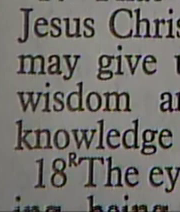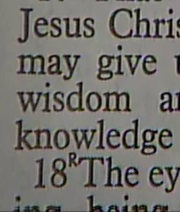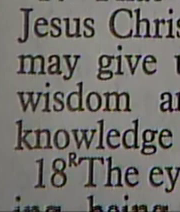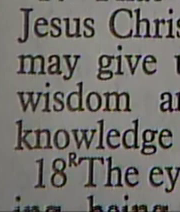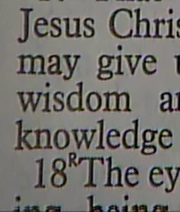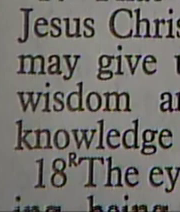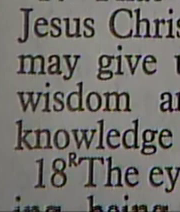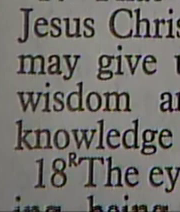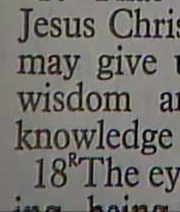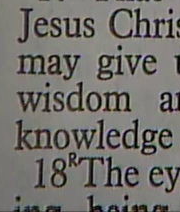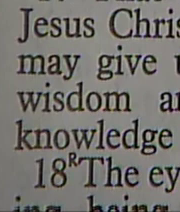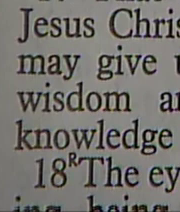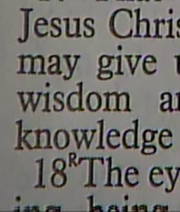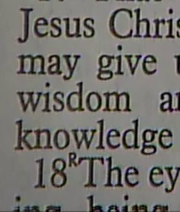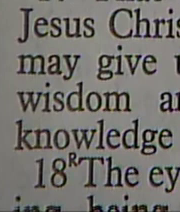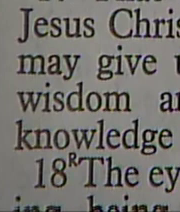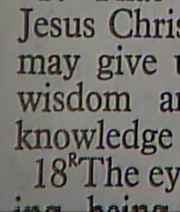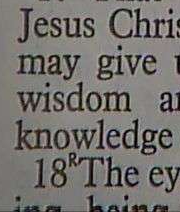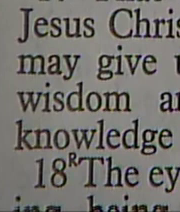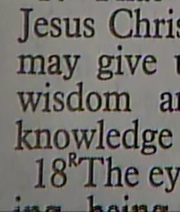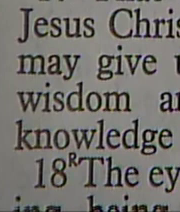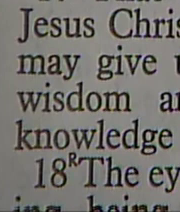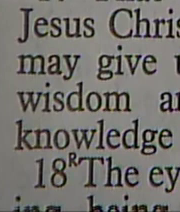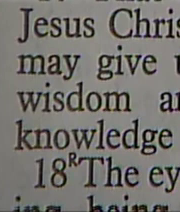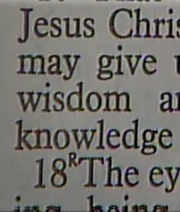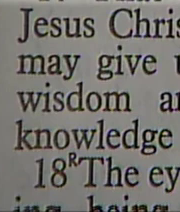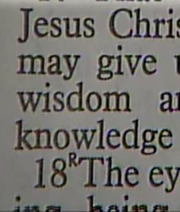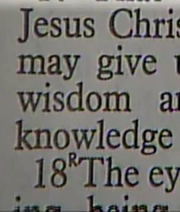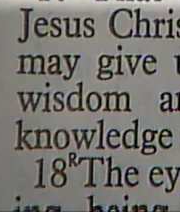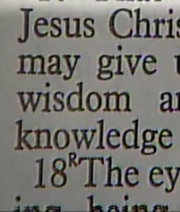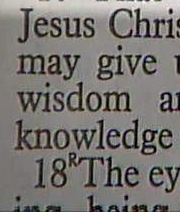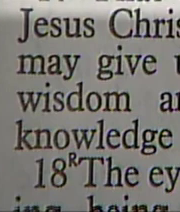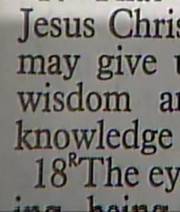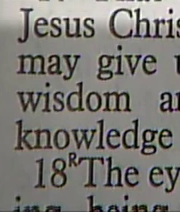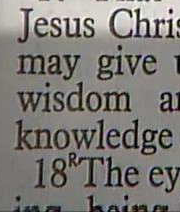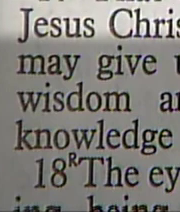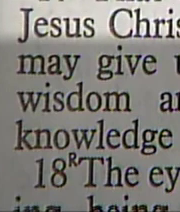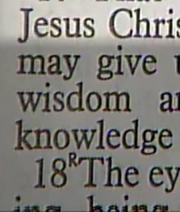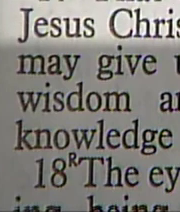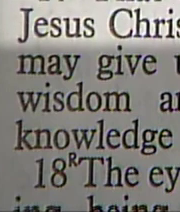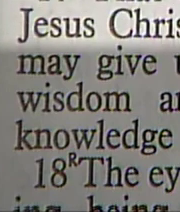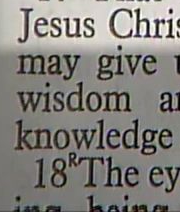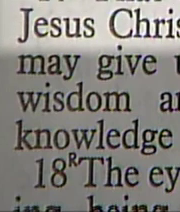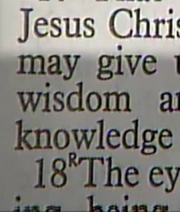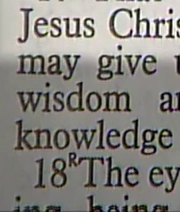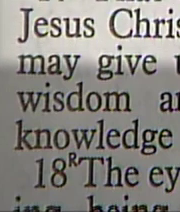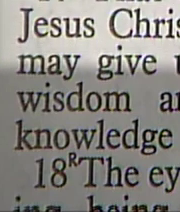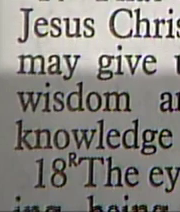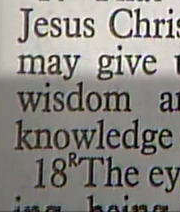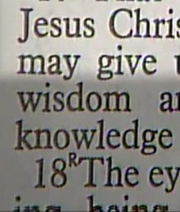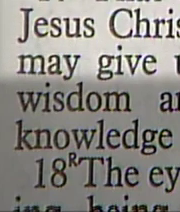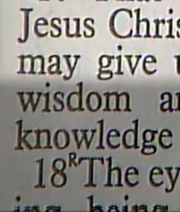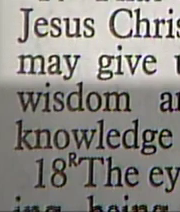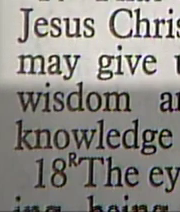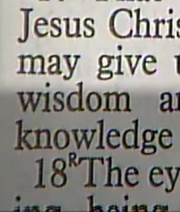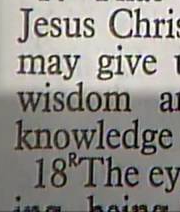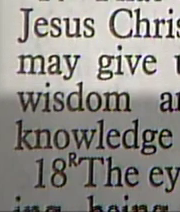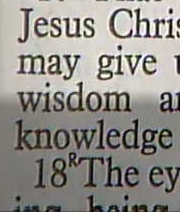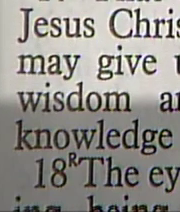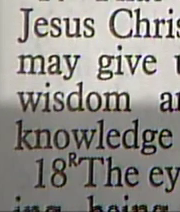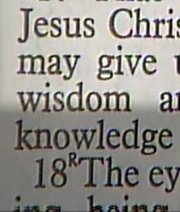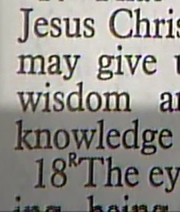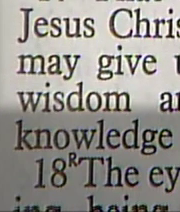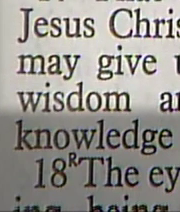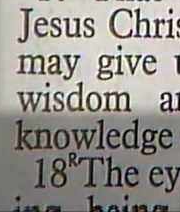cease not to give thanks for you, making mention of you in my prayers, that the God of our Lord Jesus Christ, the Father of